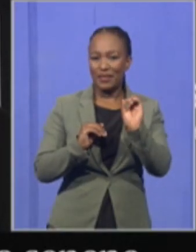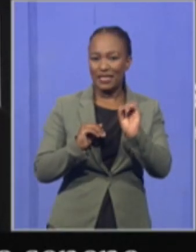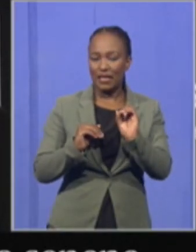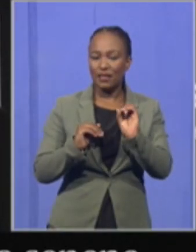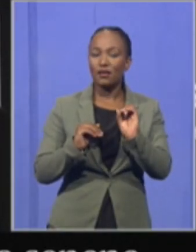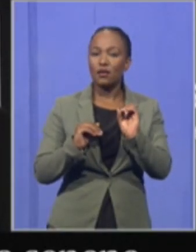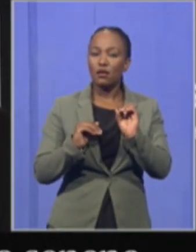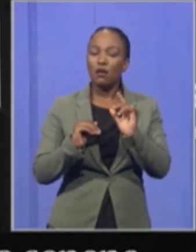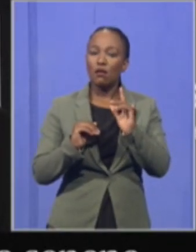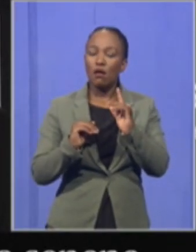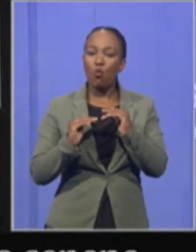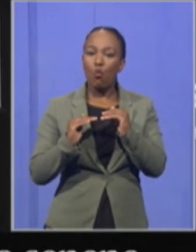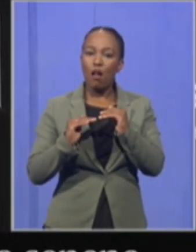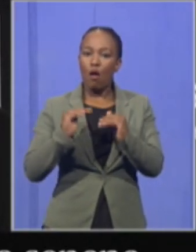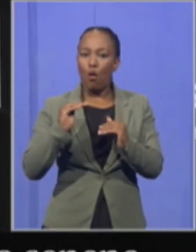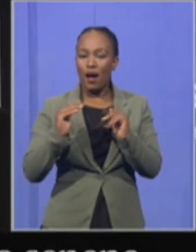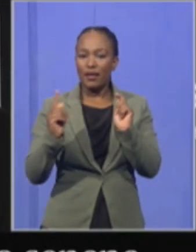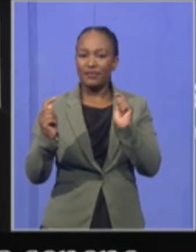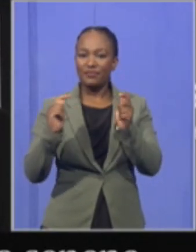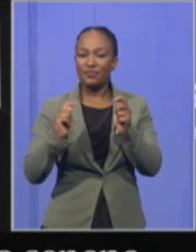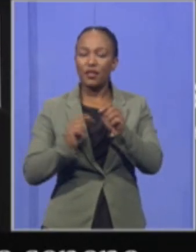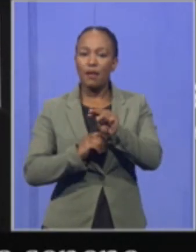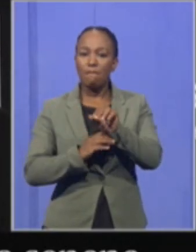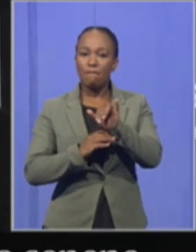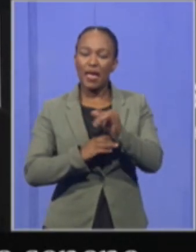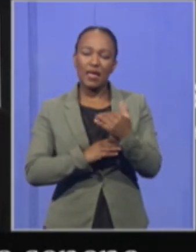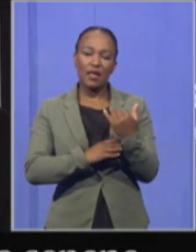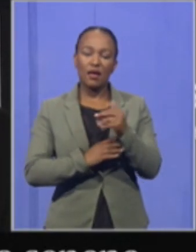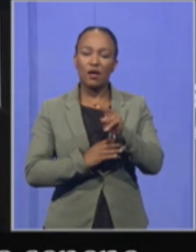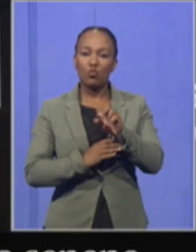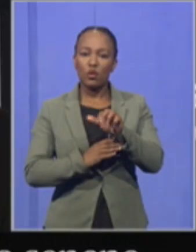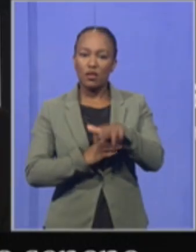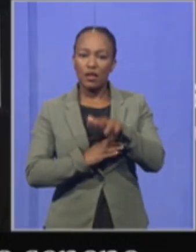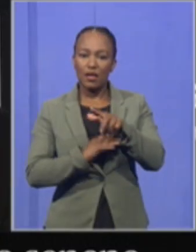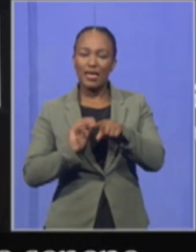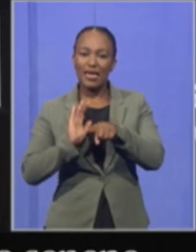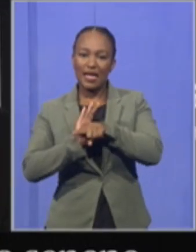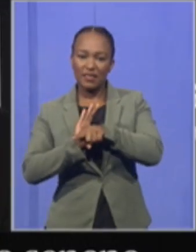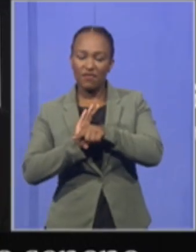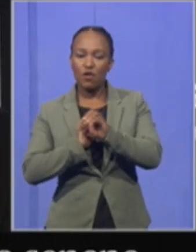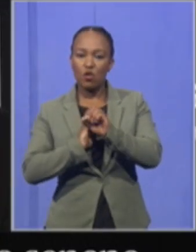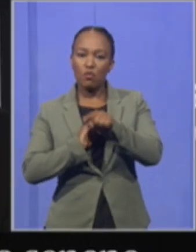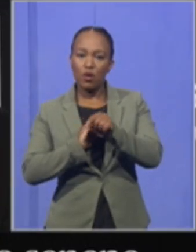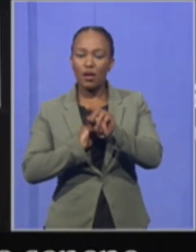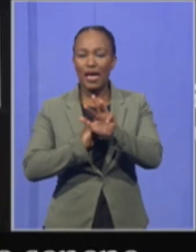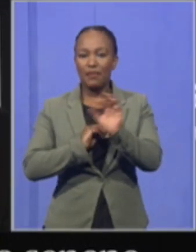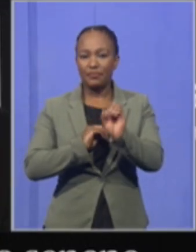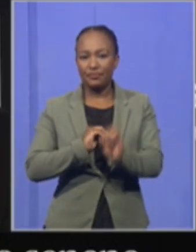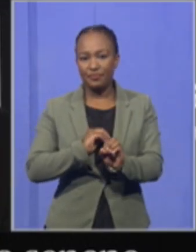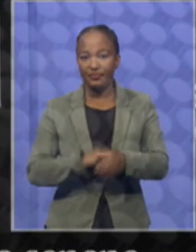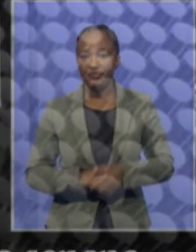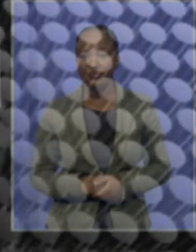lowest annual change for meat since May 2019, when it was negative 0.9%.